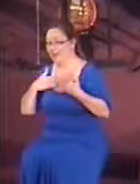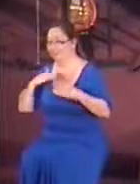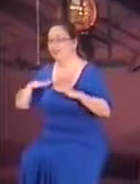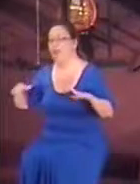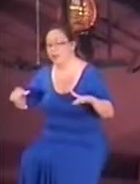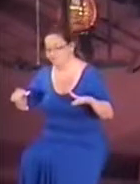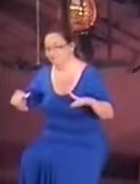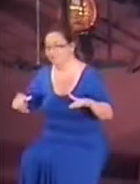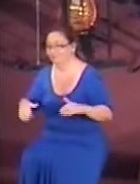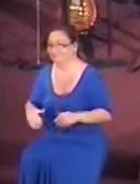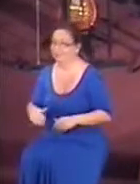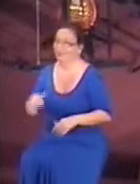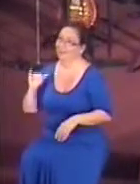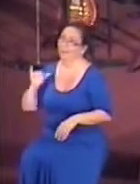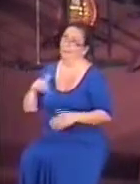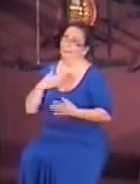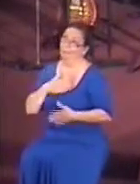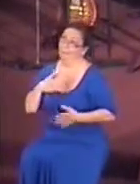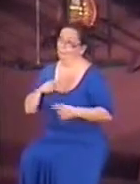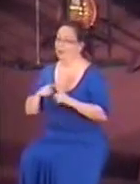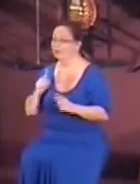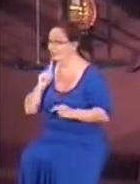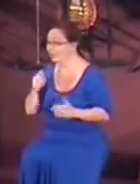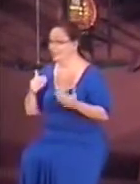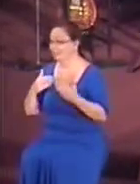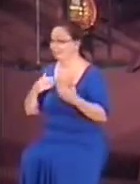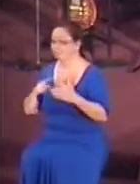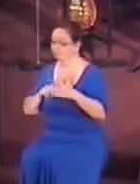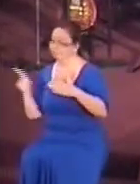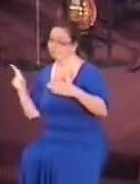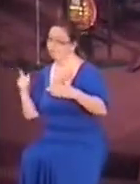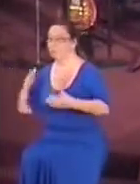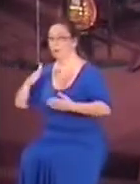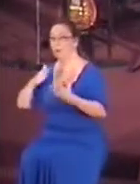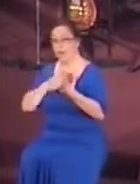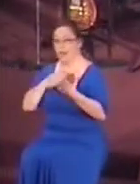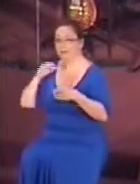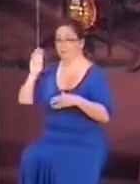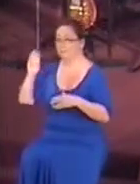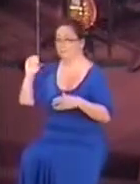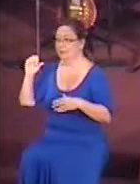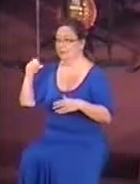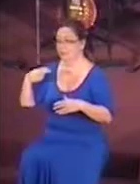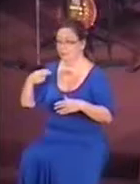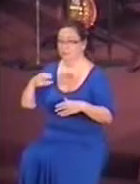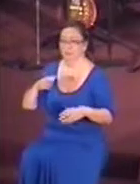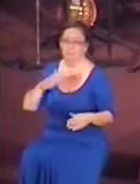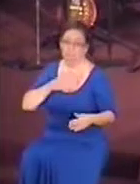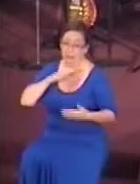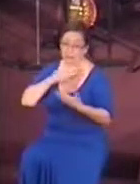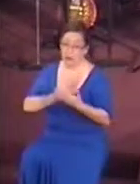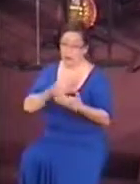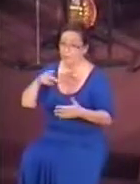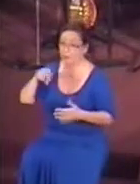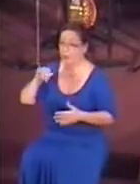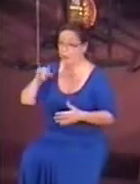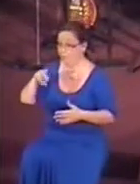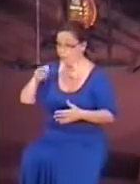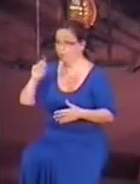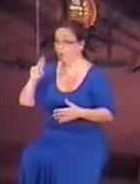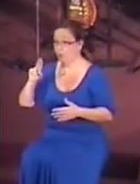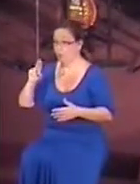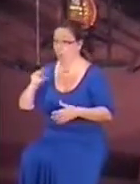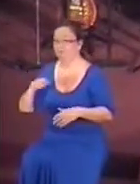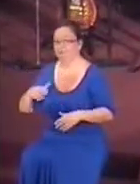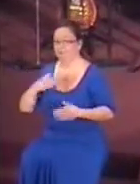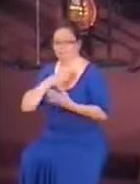enjoyable. but really, we were able to get away and relax and be at the beach. Piper is a beach girl, man. That's my daughter's name. She loves the beach,